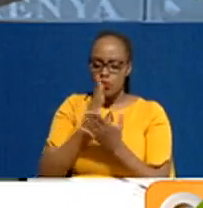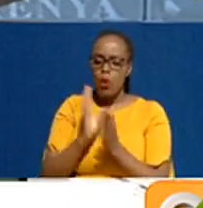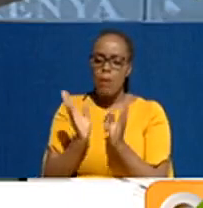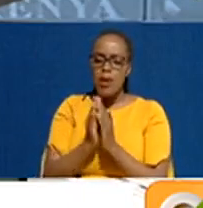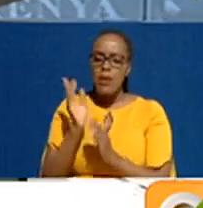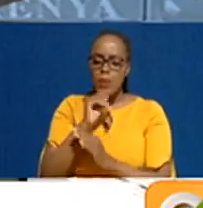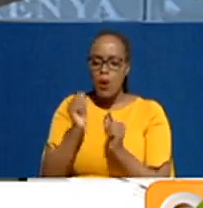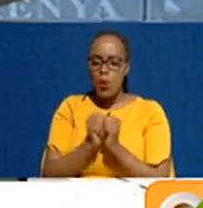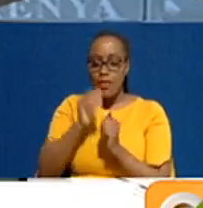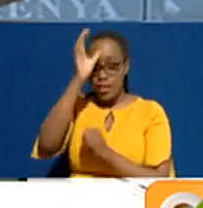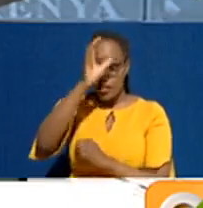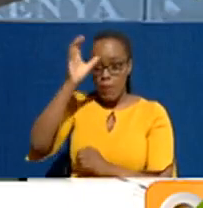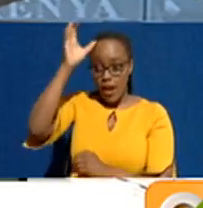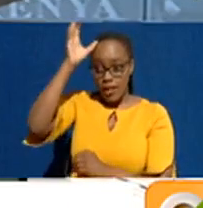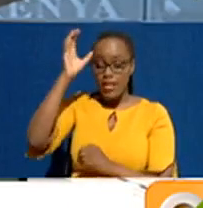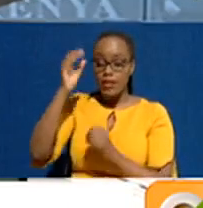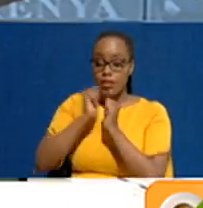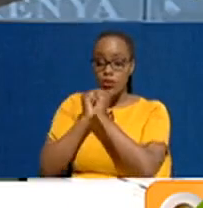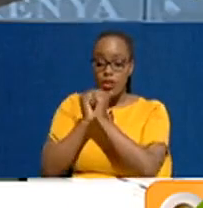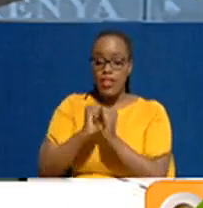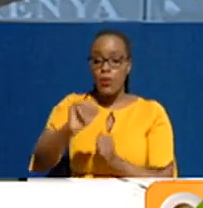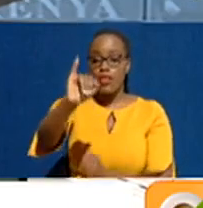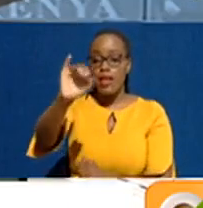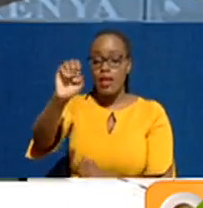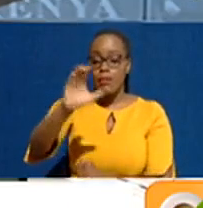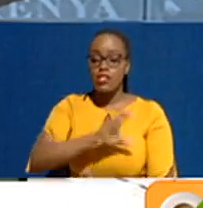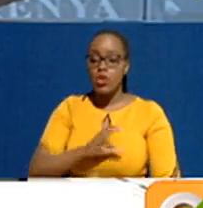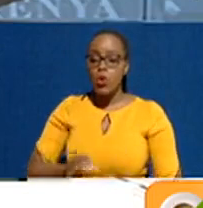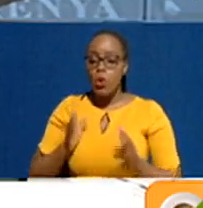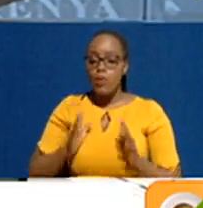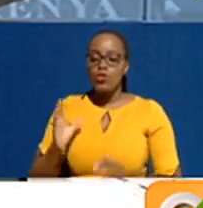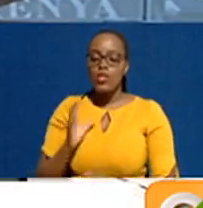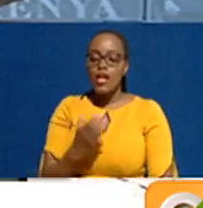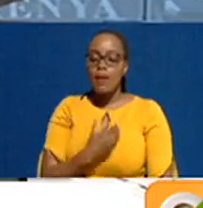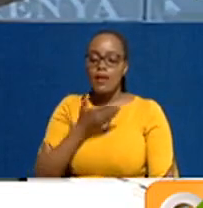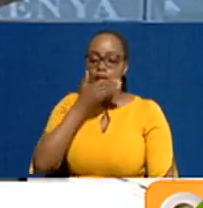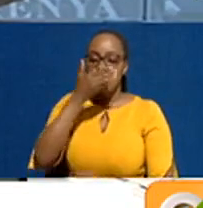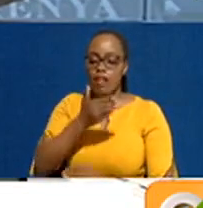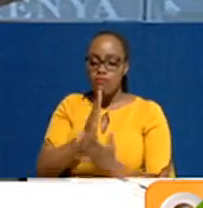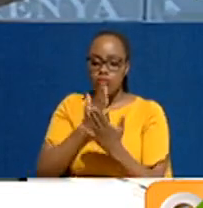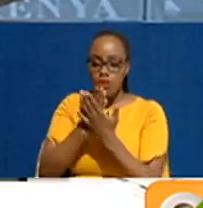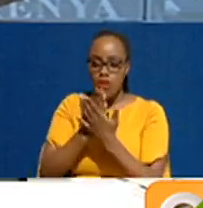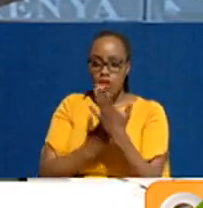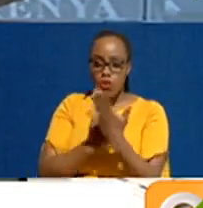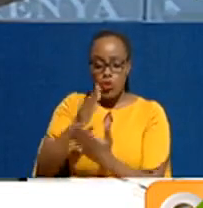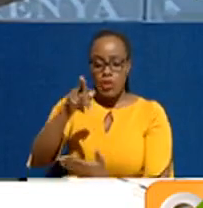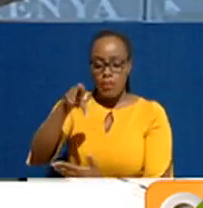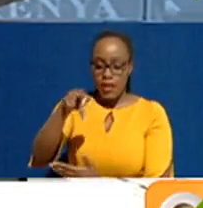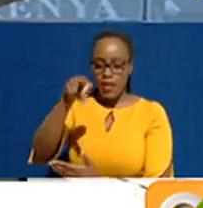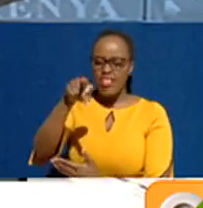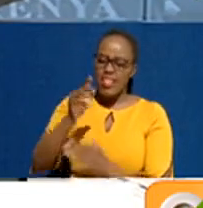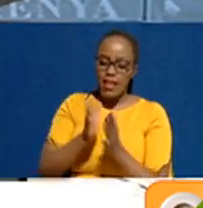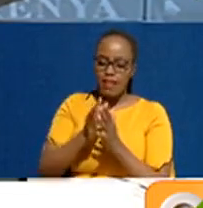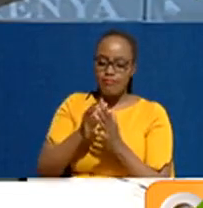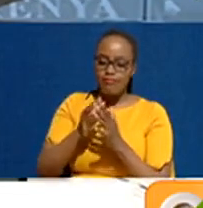IEBC chairman Wafula Chebukati together with the IEBC commissioners. The committee, in their replying affidavit by the head of public service, Joseph